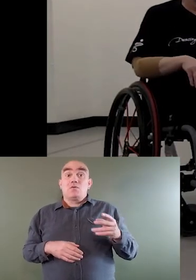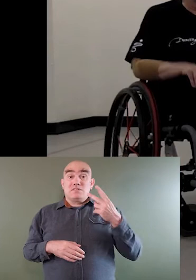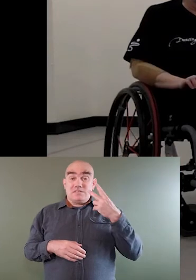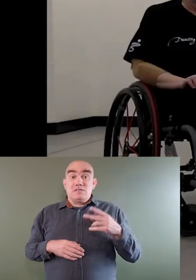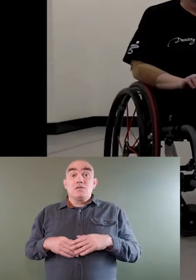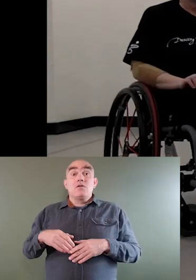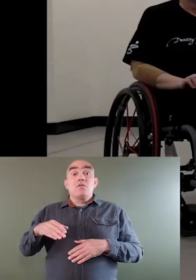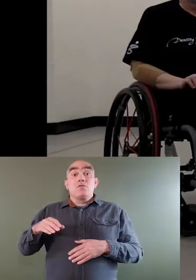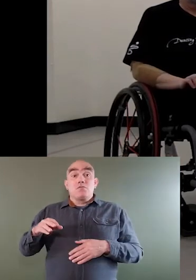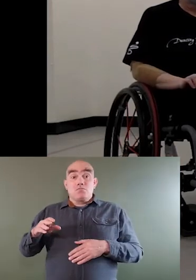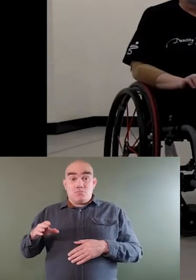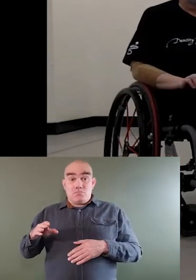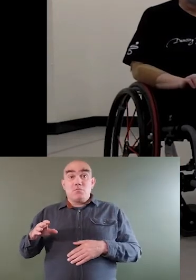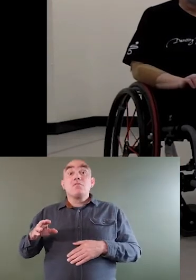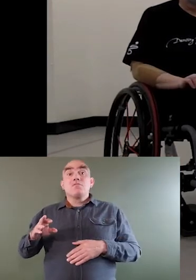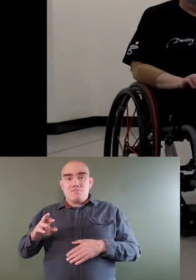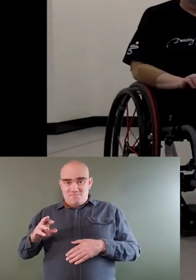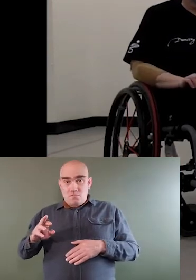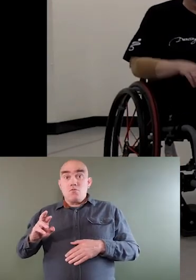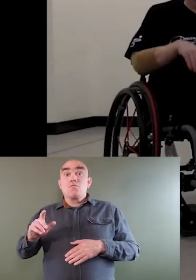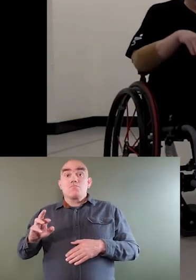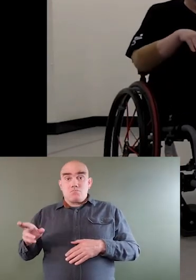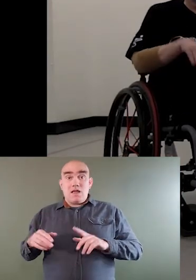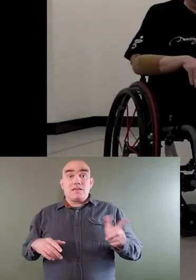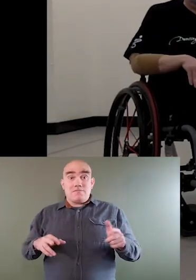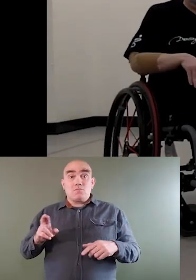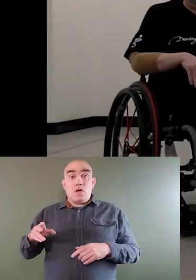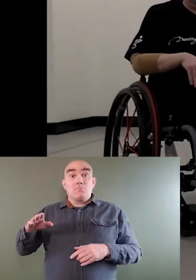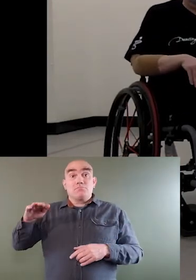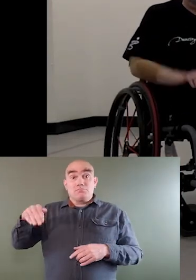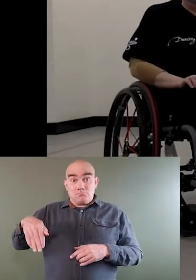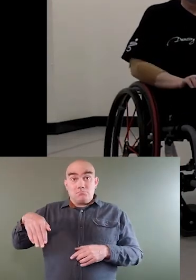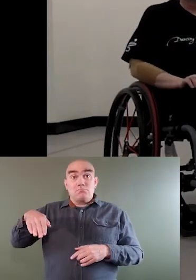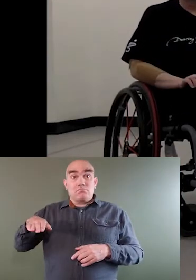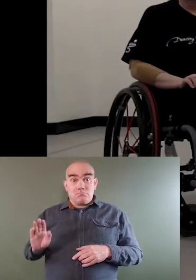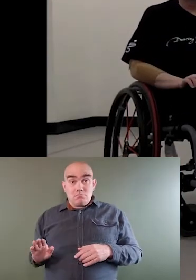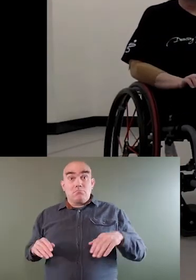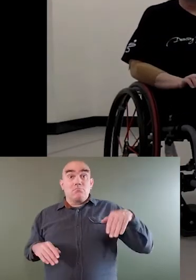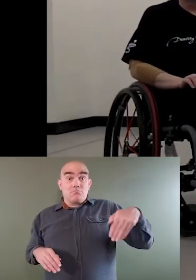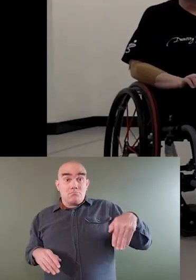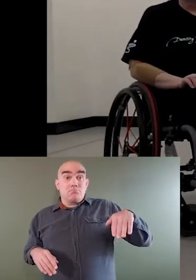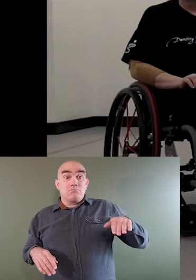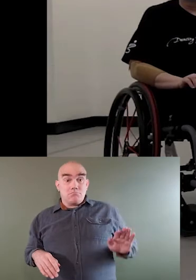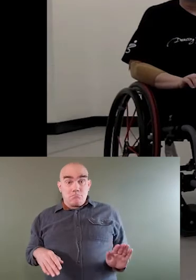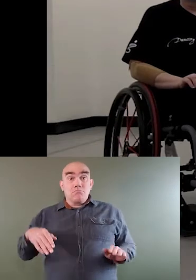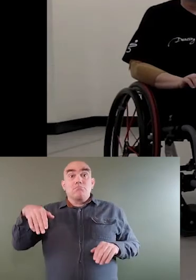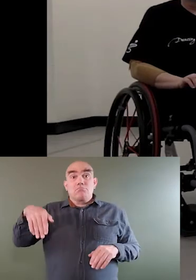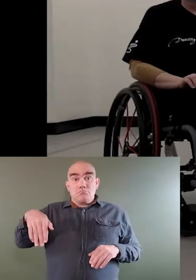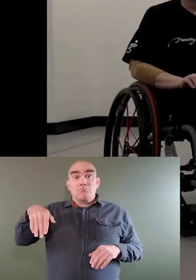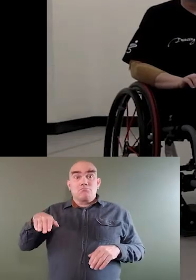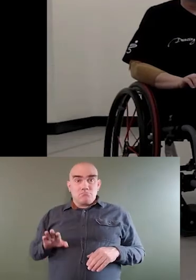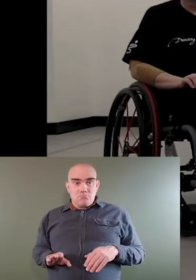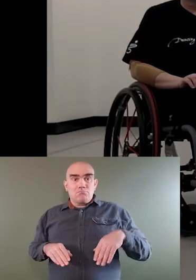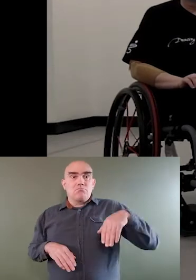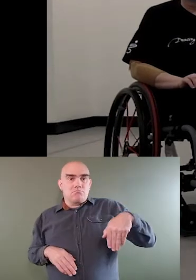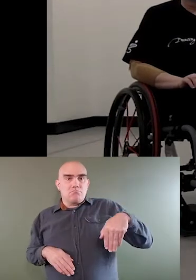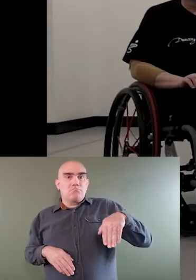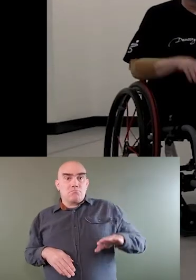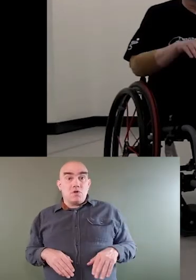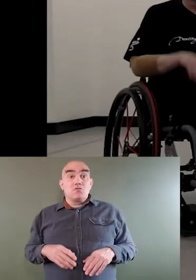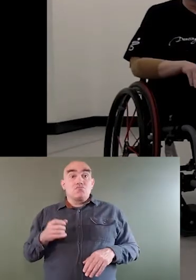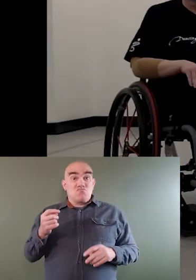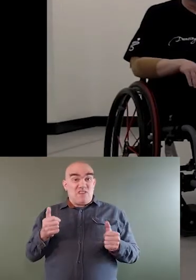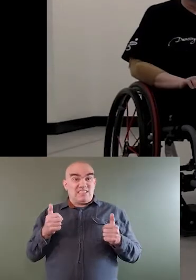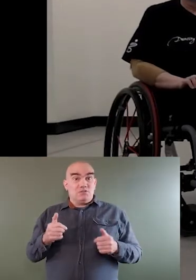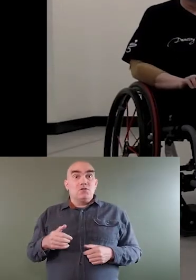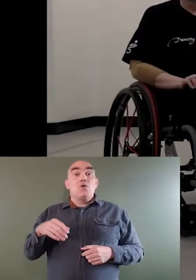ball, heel, ball, heel, ball, heel, ball, heel, twice as